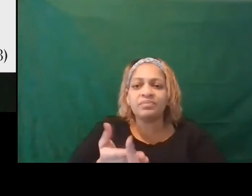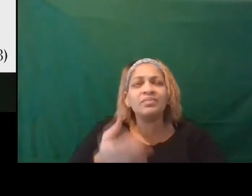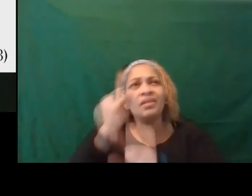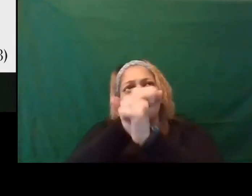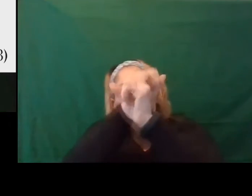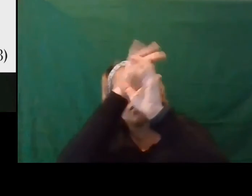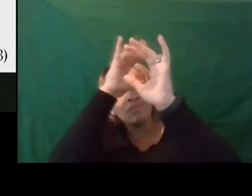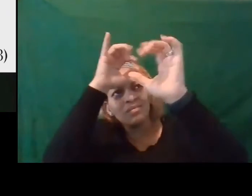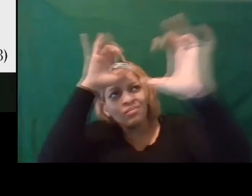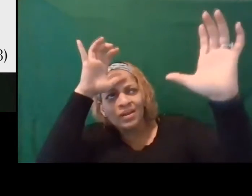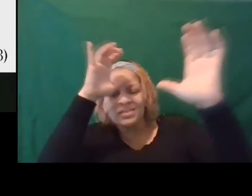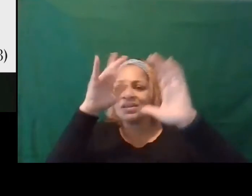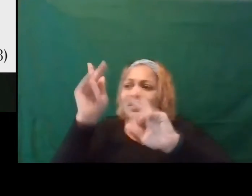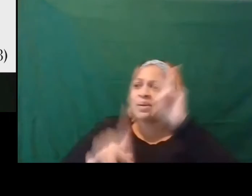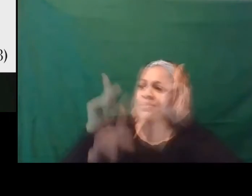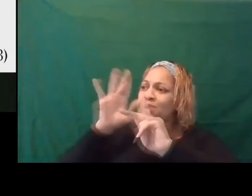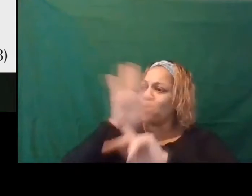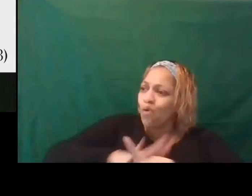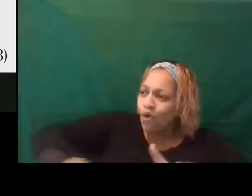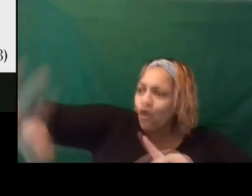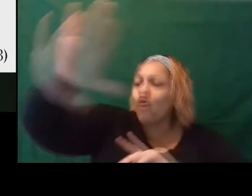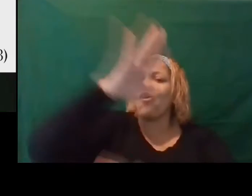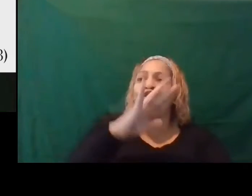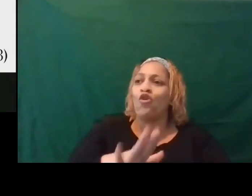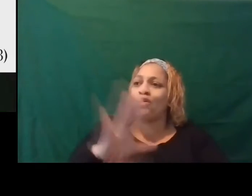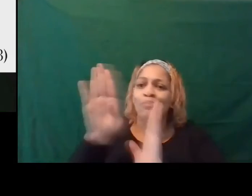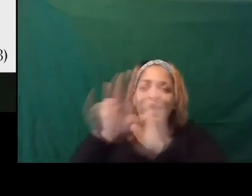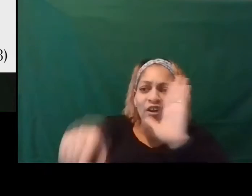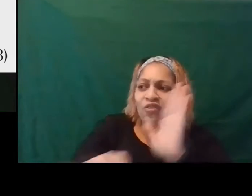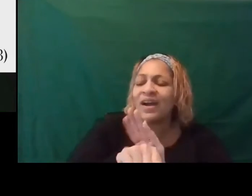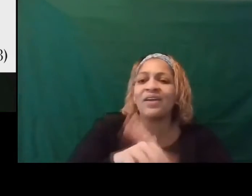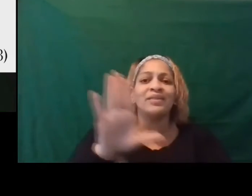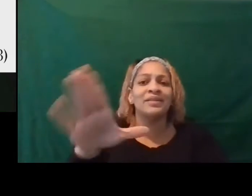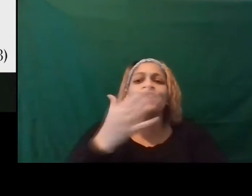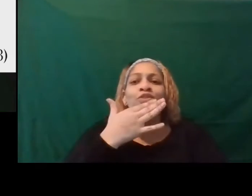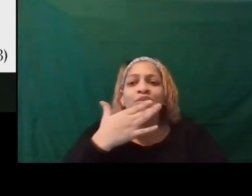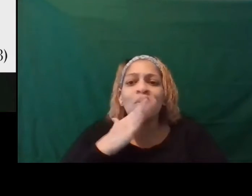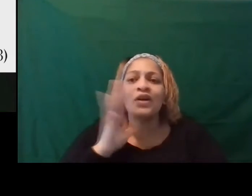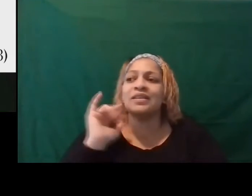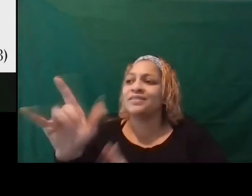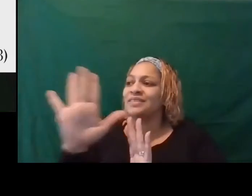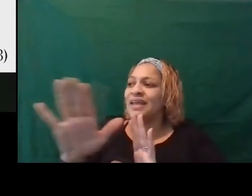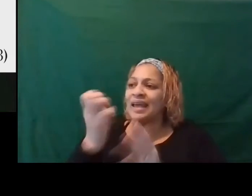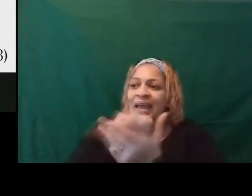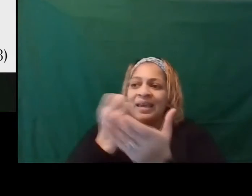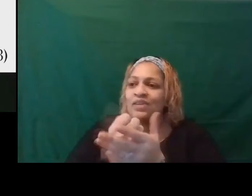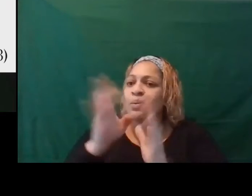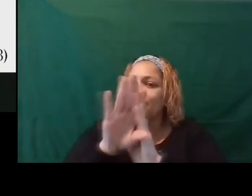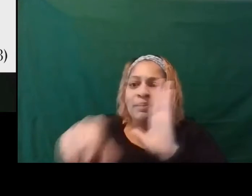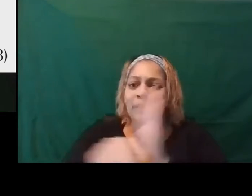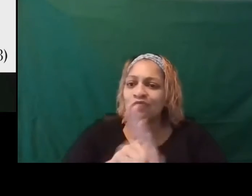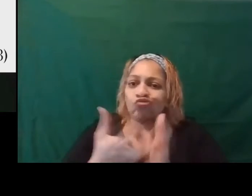people of all races, colors, creeds, ethnicities, of all socioeconomic backgrounds, when